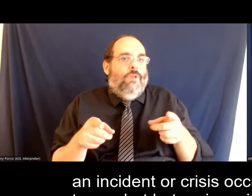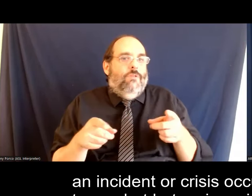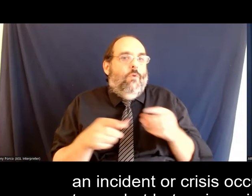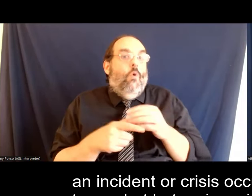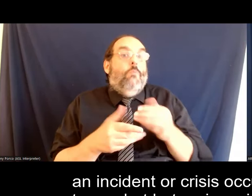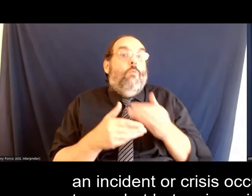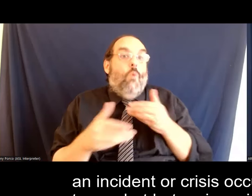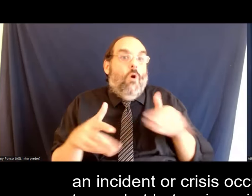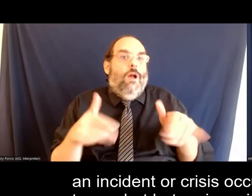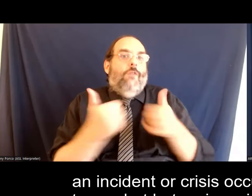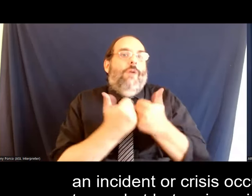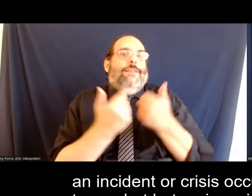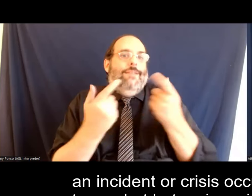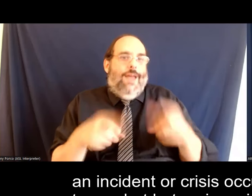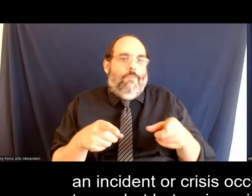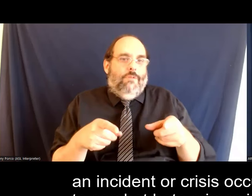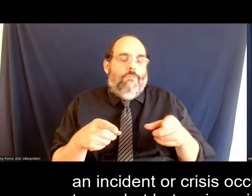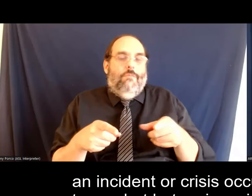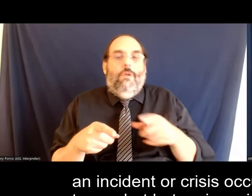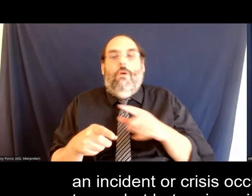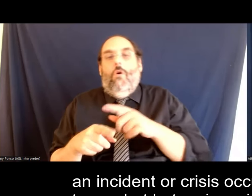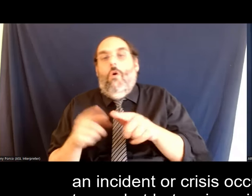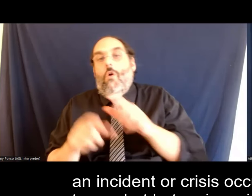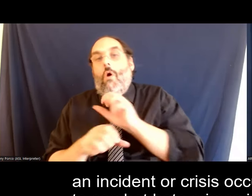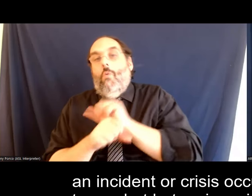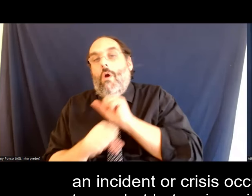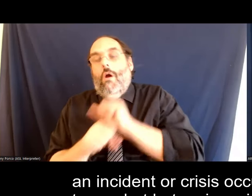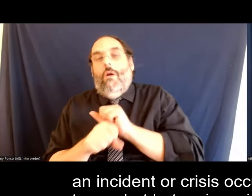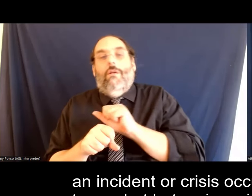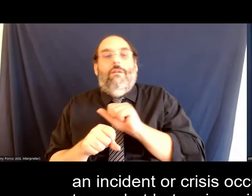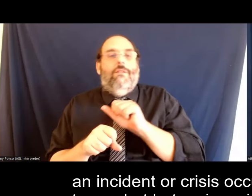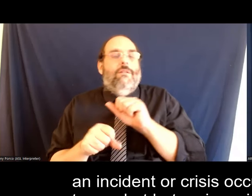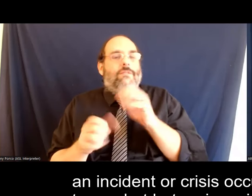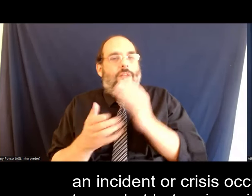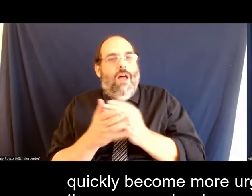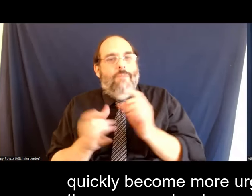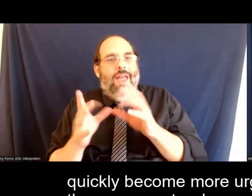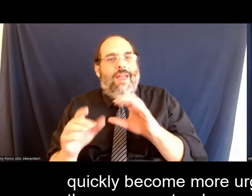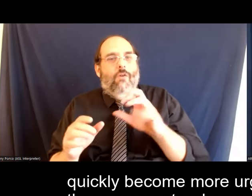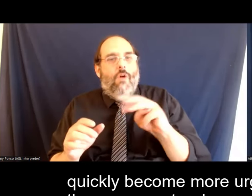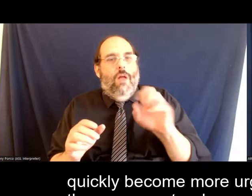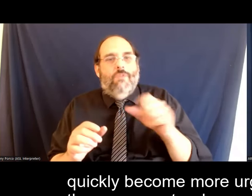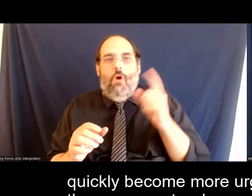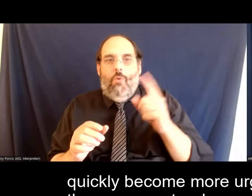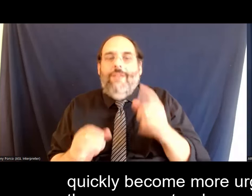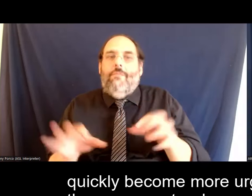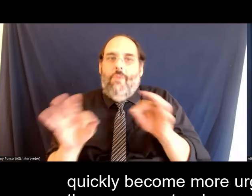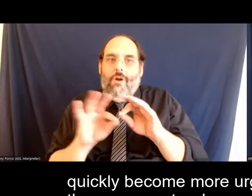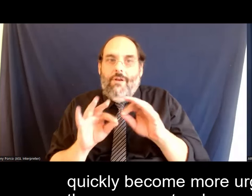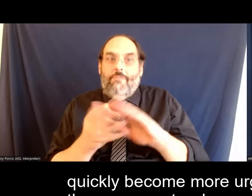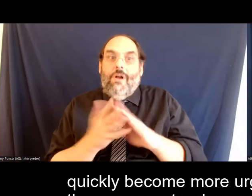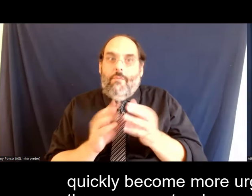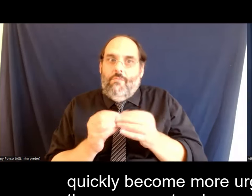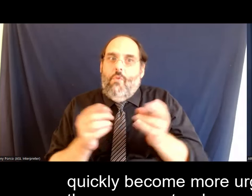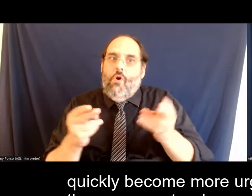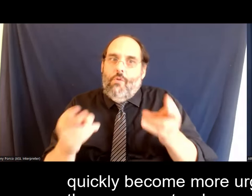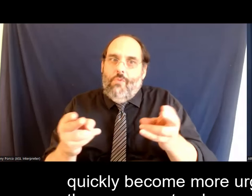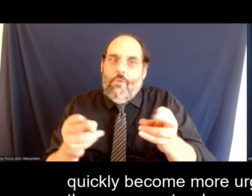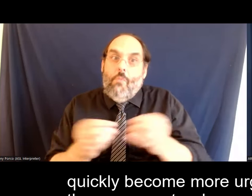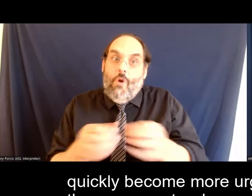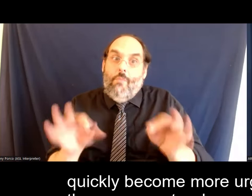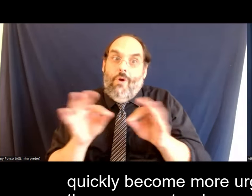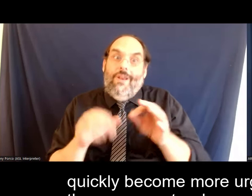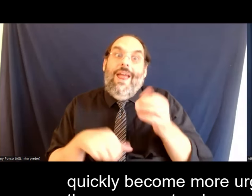occurs. Although our work to combat hate crimes is always important, it can quickly become more urgent at any